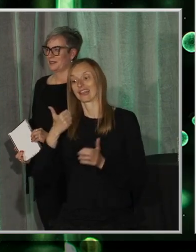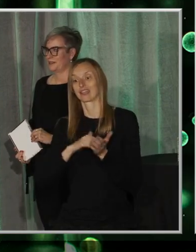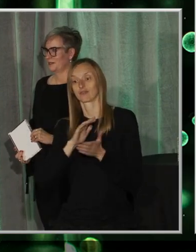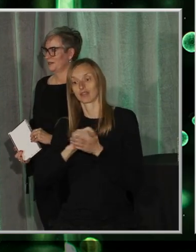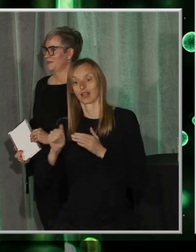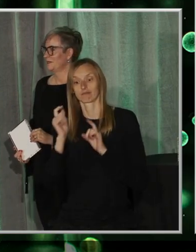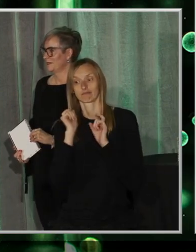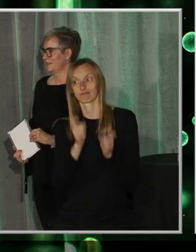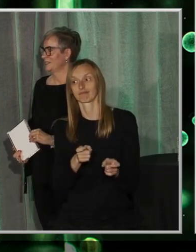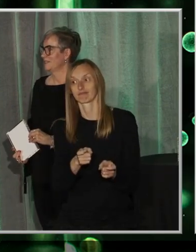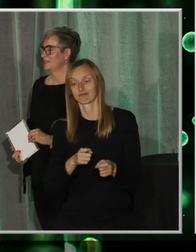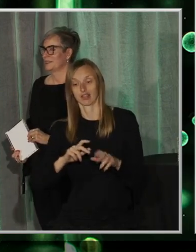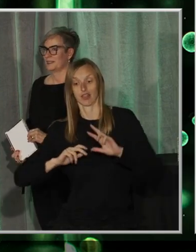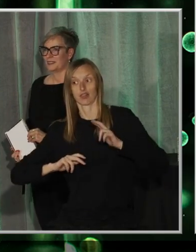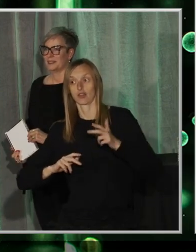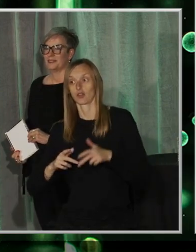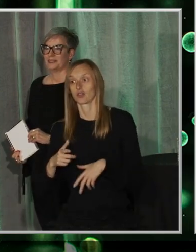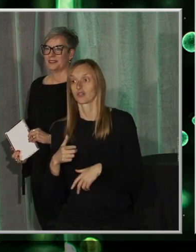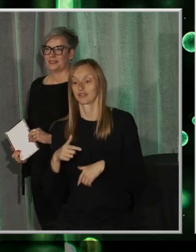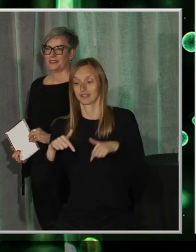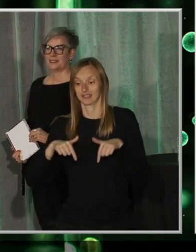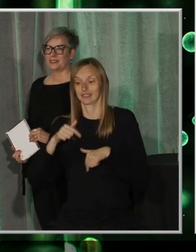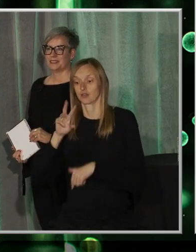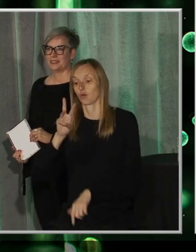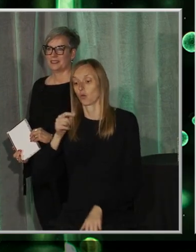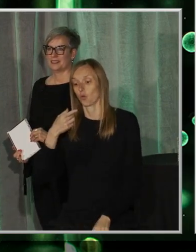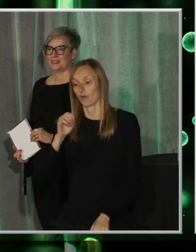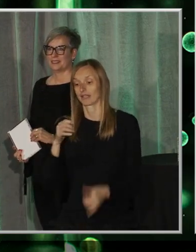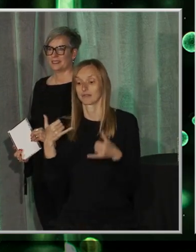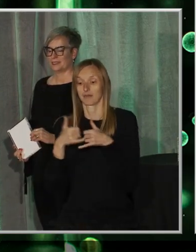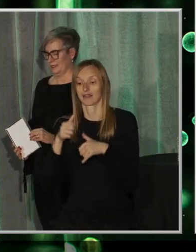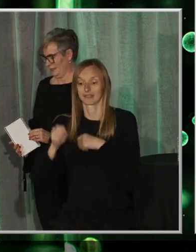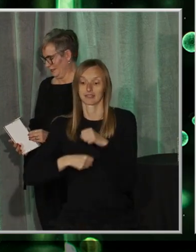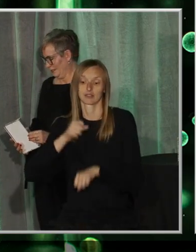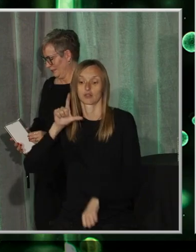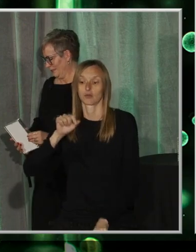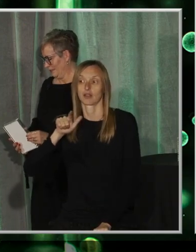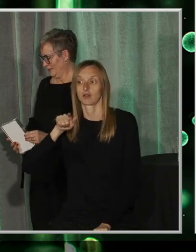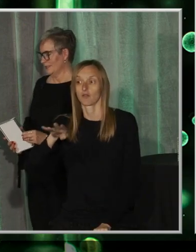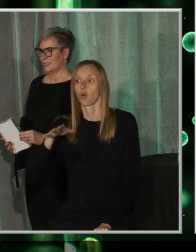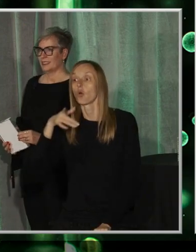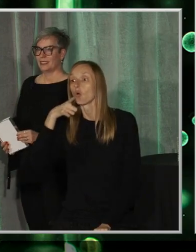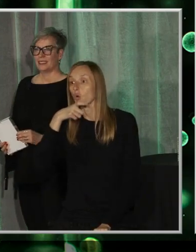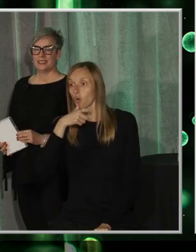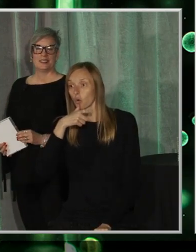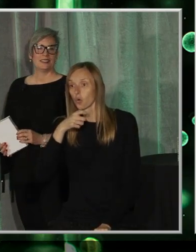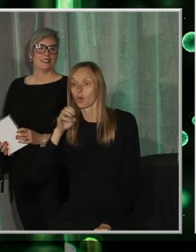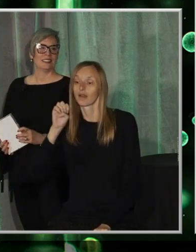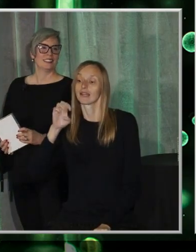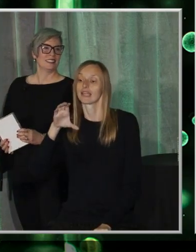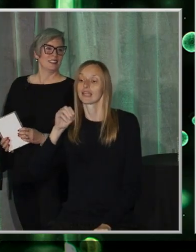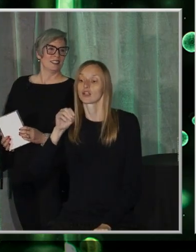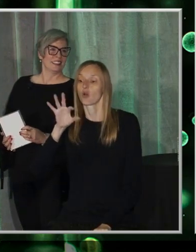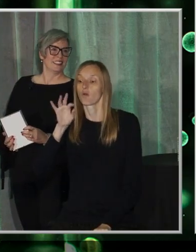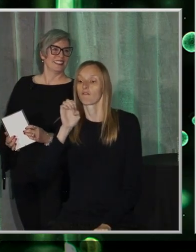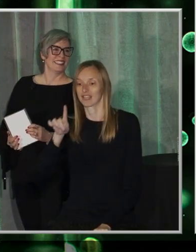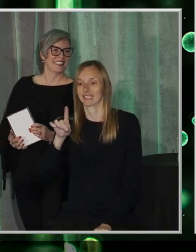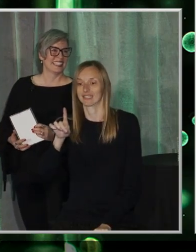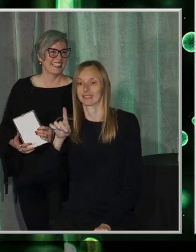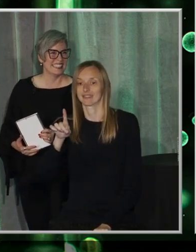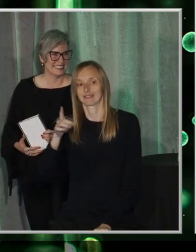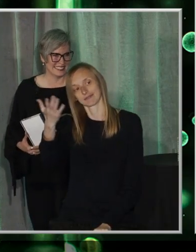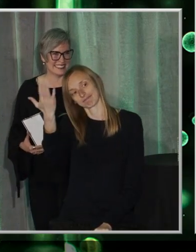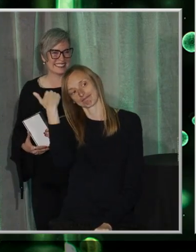$10,000 and third place in Wege Prize 2024 is EcoFeed. Come on